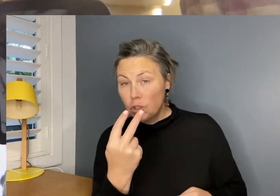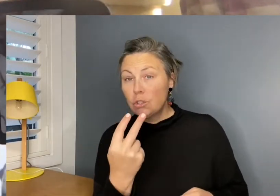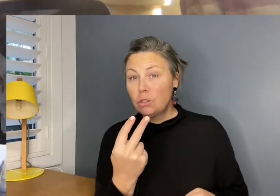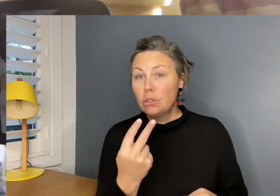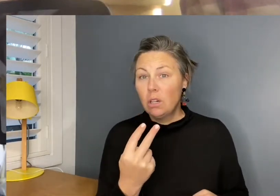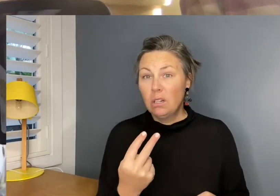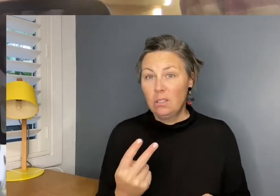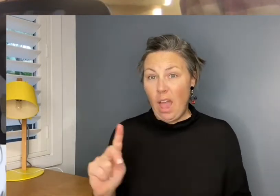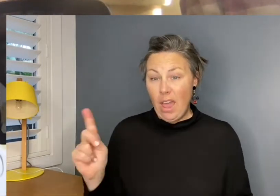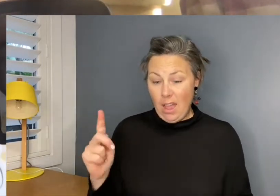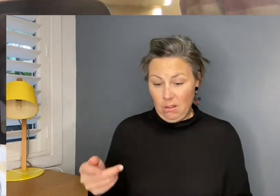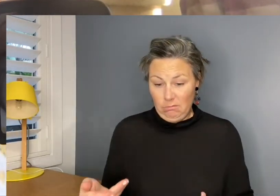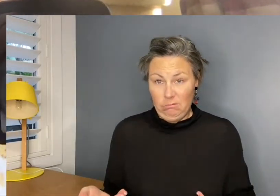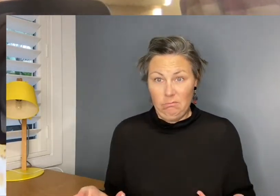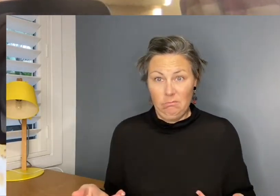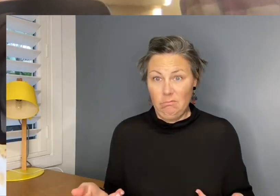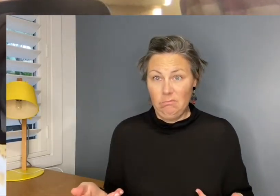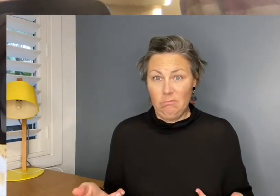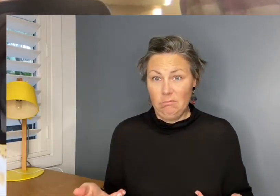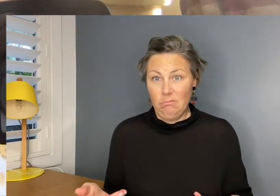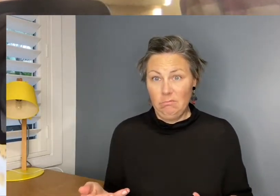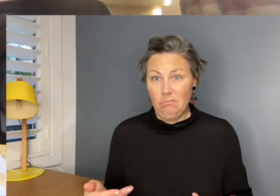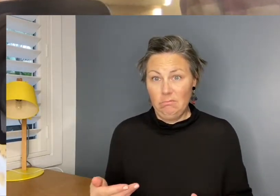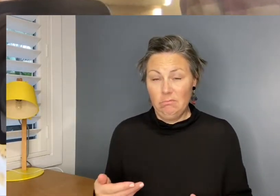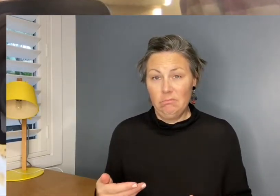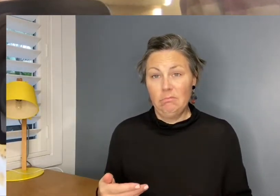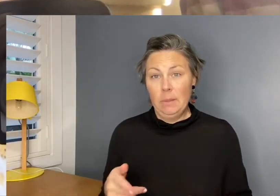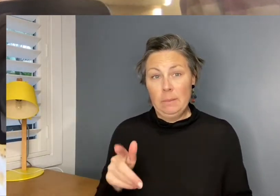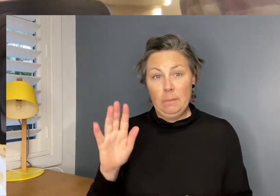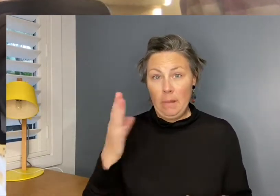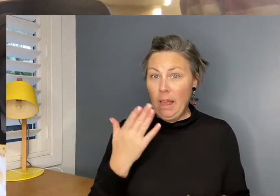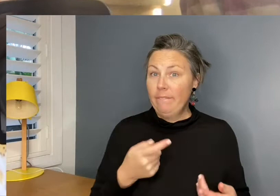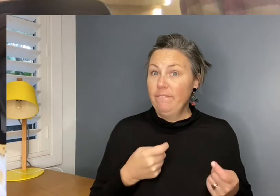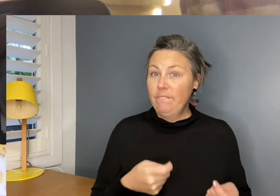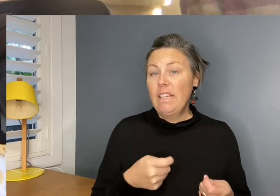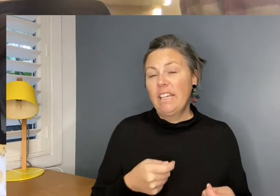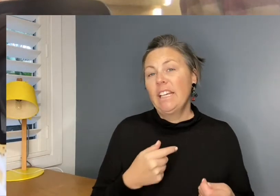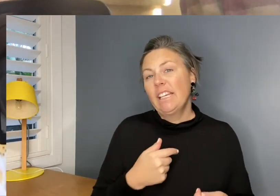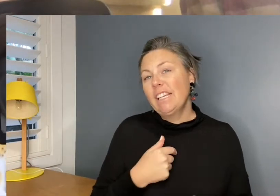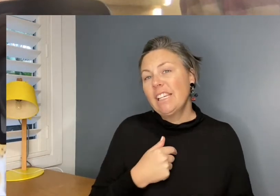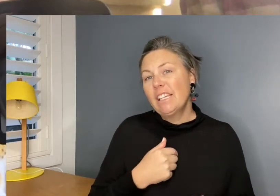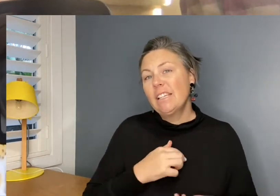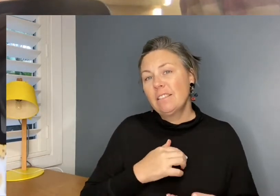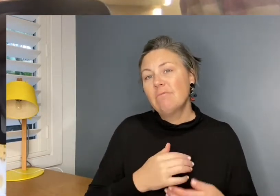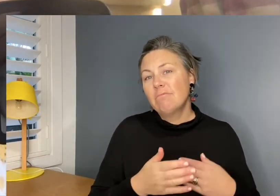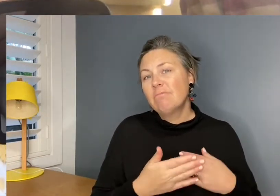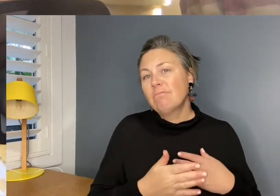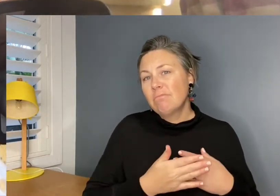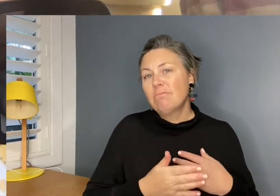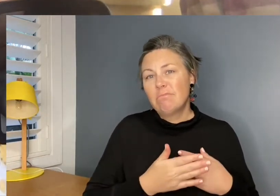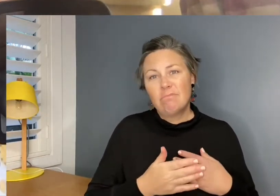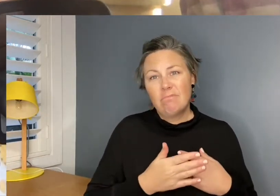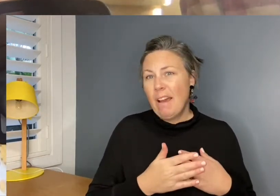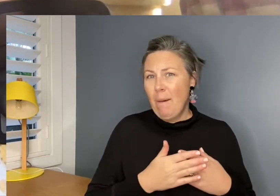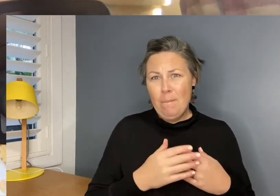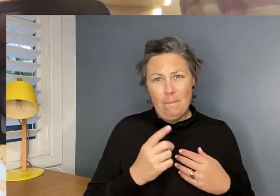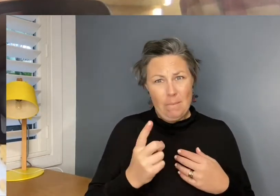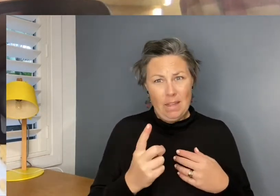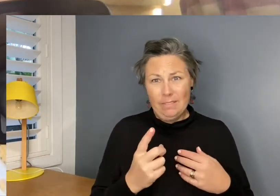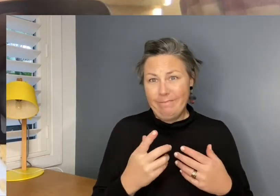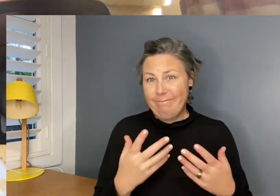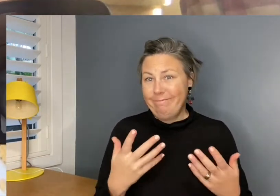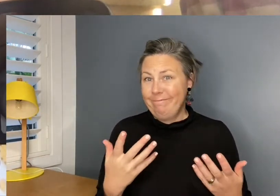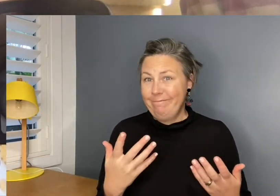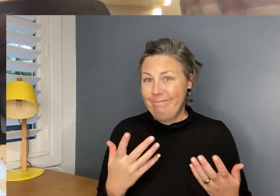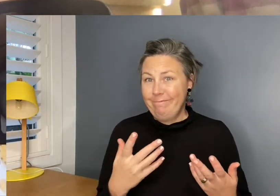watching this episode, like I'm just nursing him after having a feed. There's very little time between feeds. So